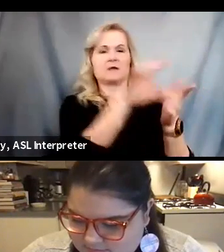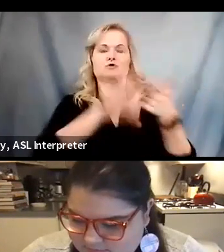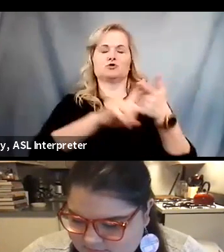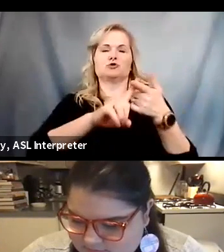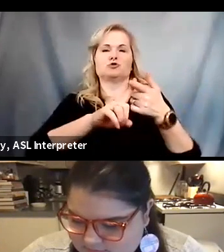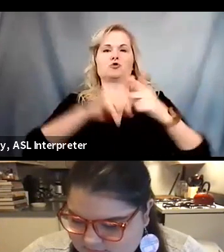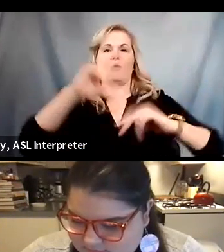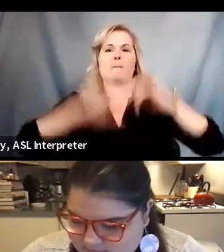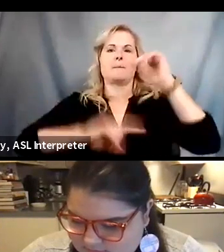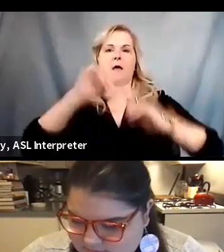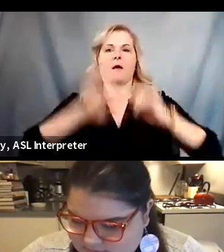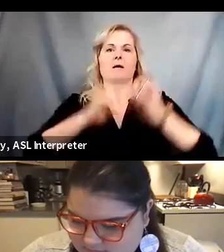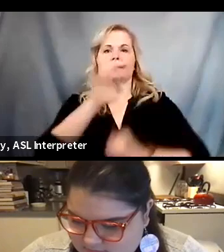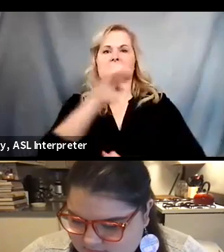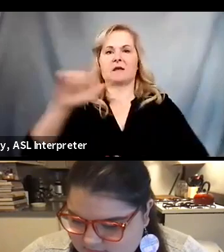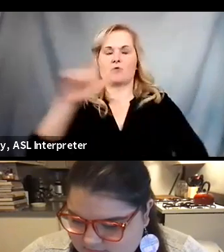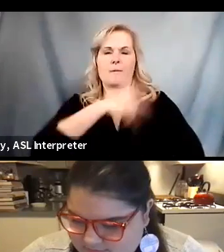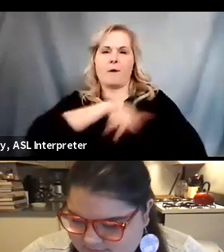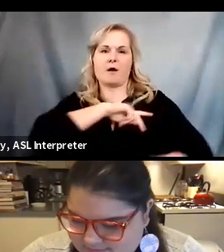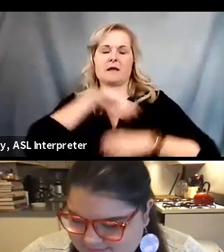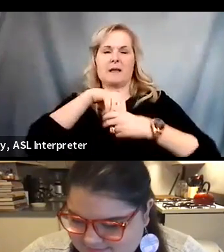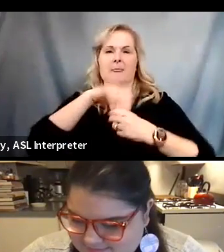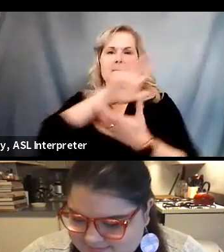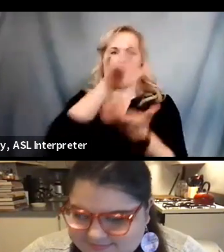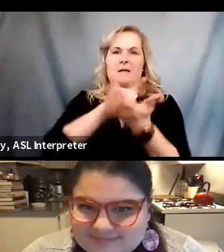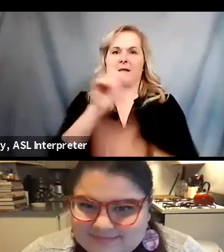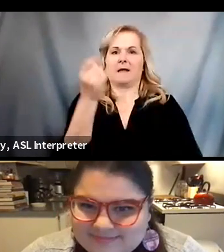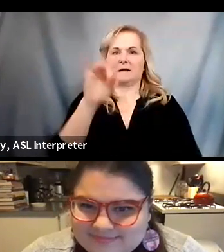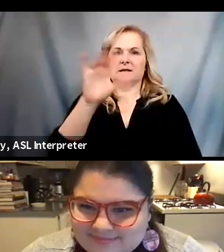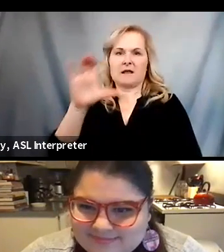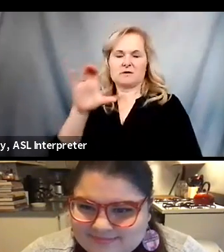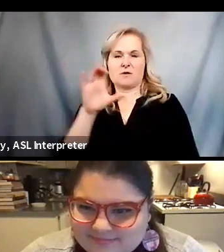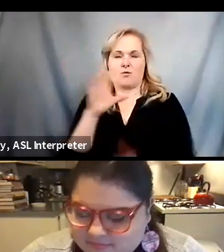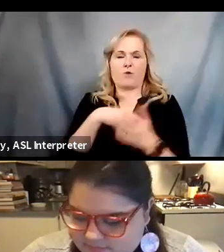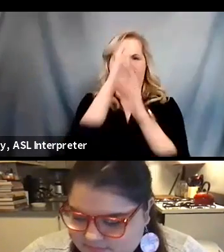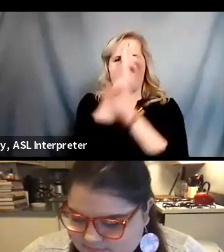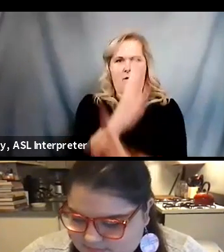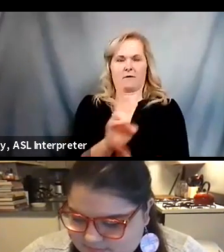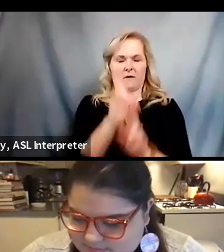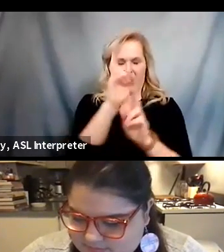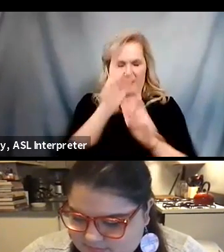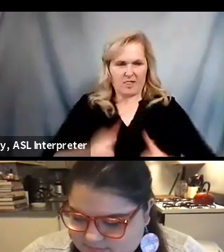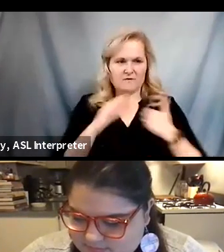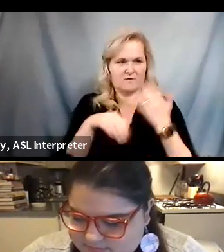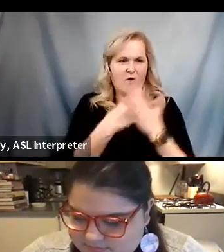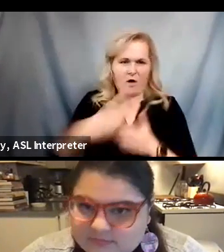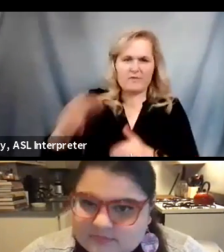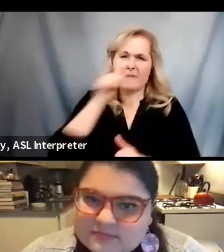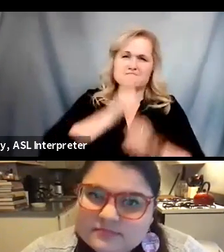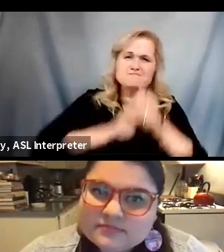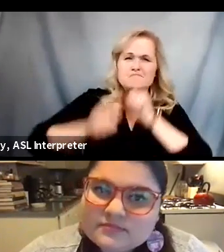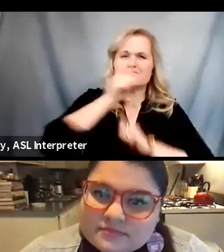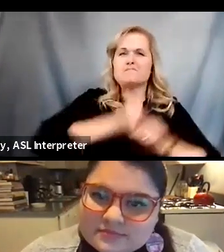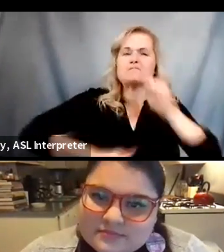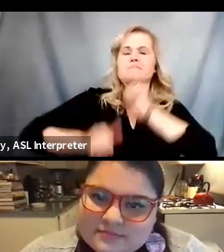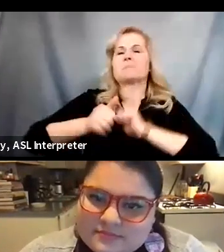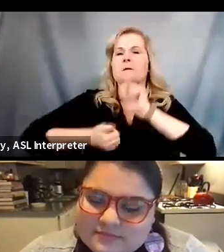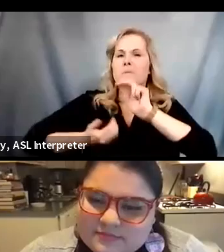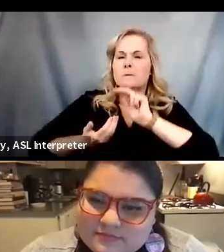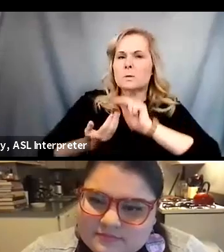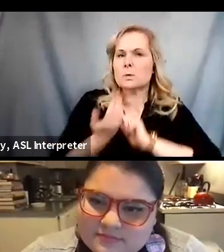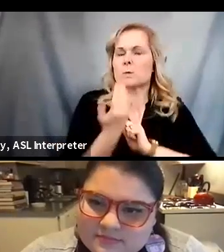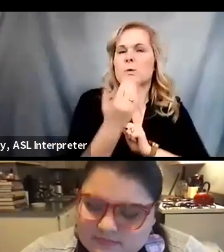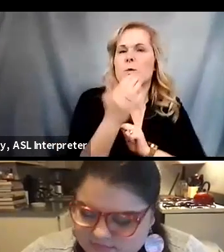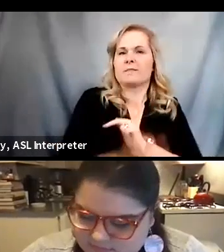in the mid-1800s. We honor the lives of all who endured and continue to endure in the face